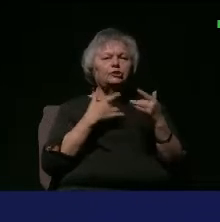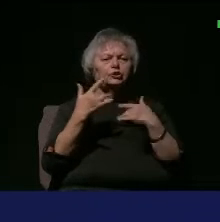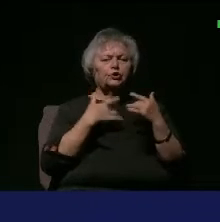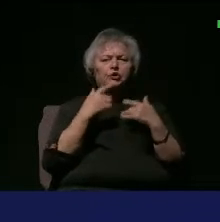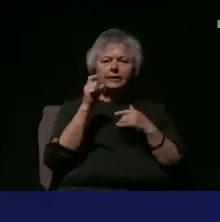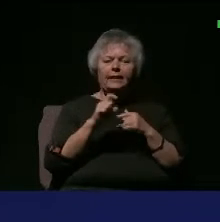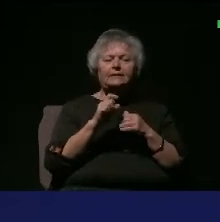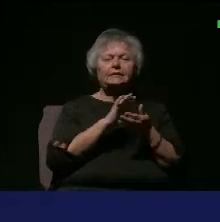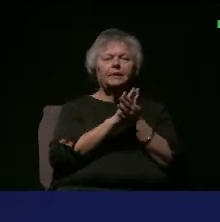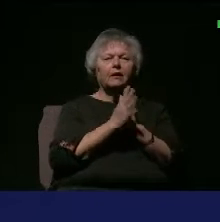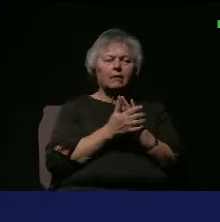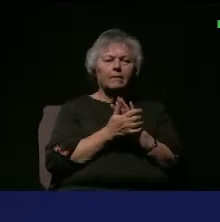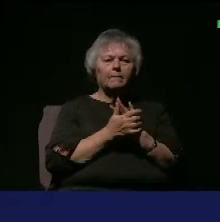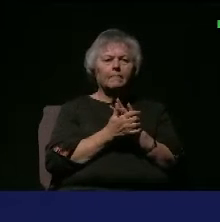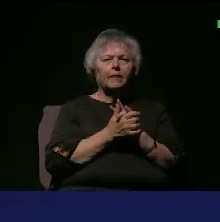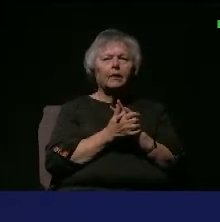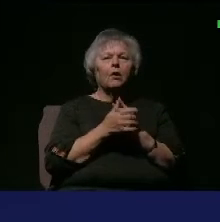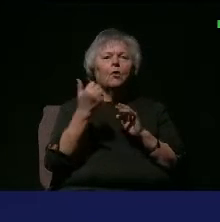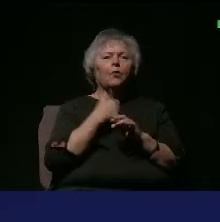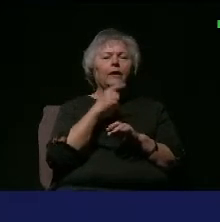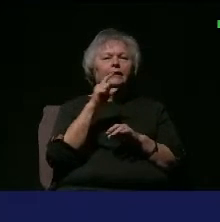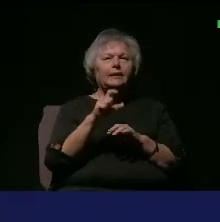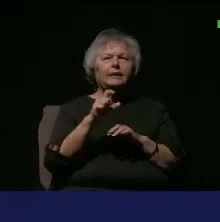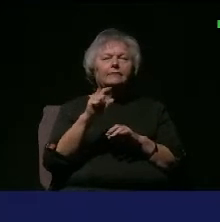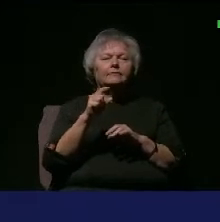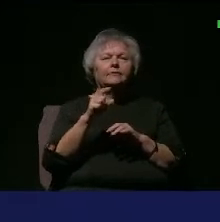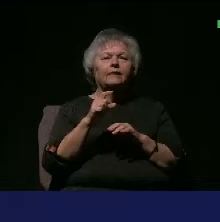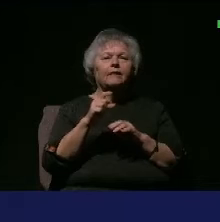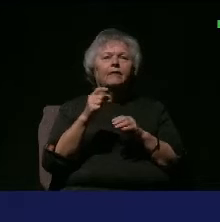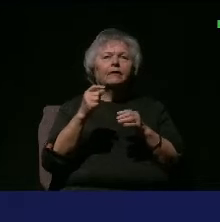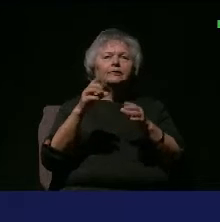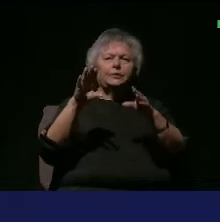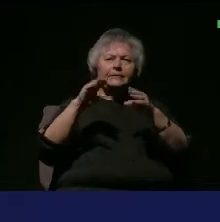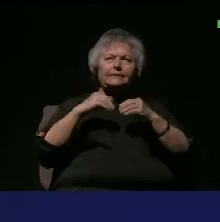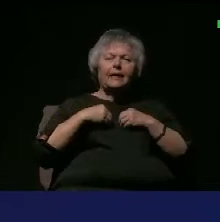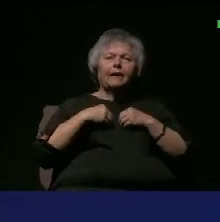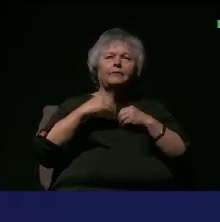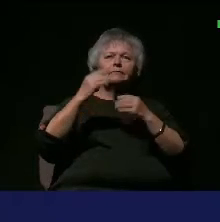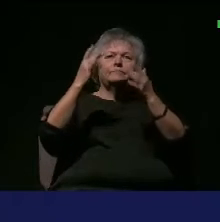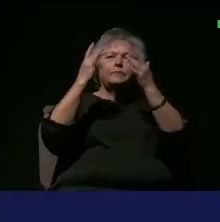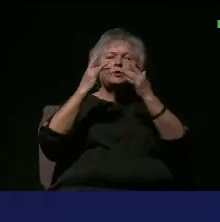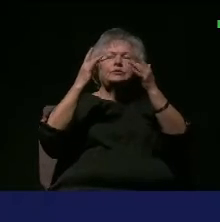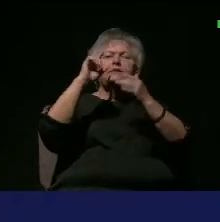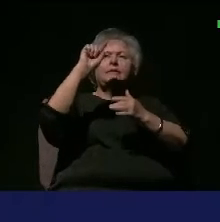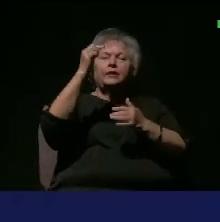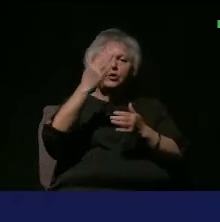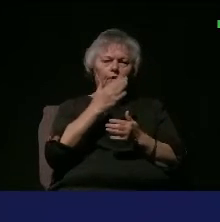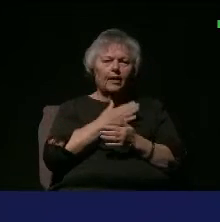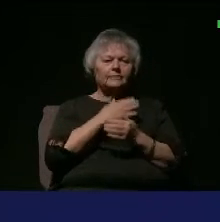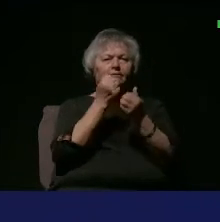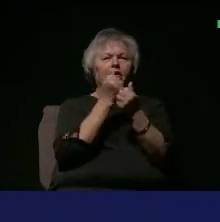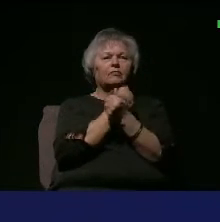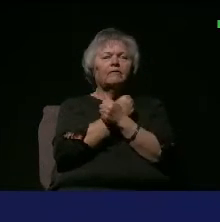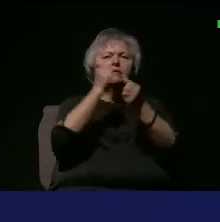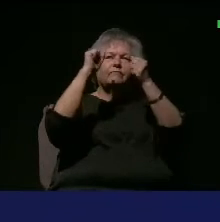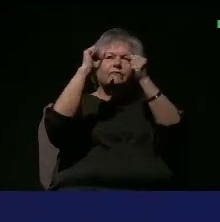this: the overarching grace and mercy of a loving Father who never gives us what we deserve, but